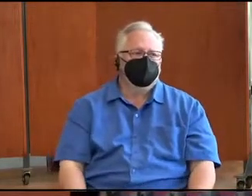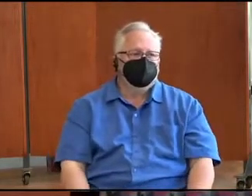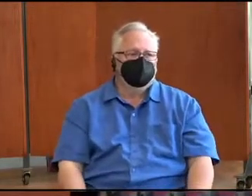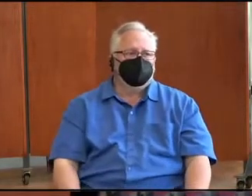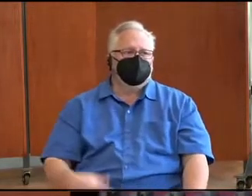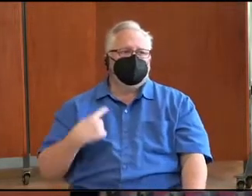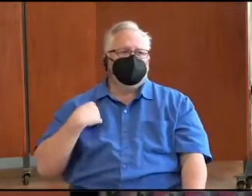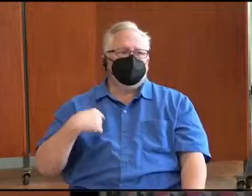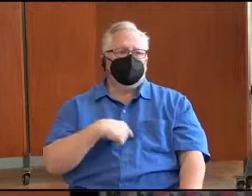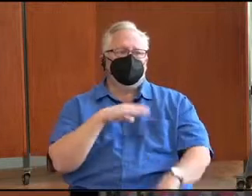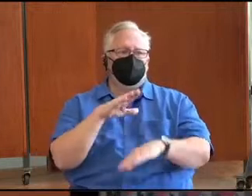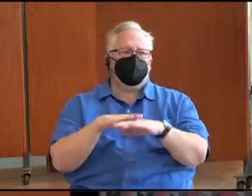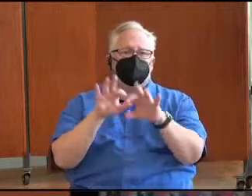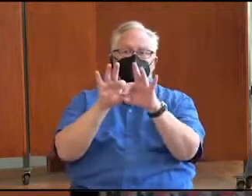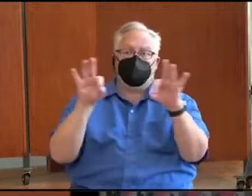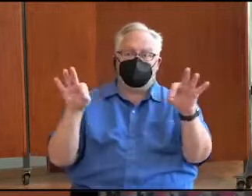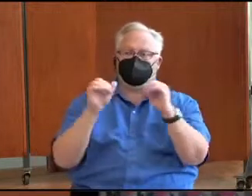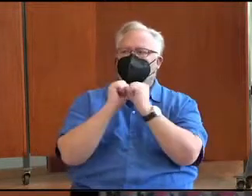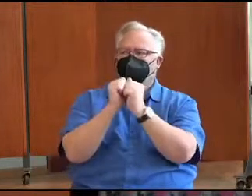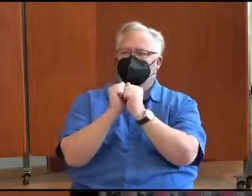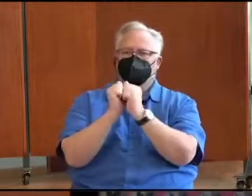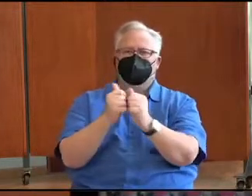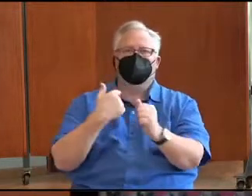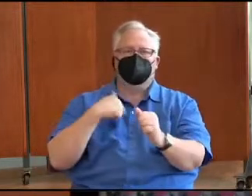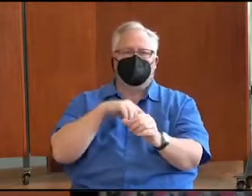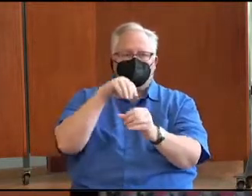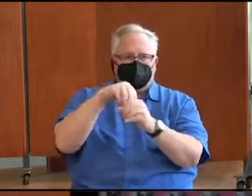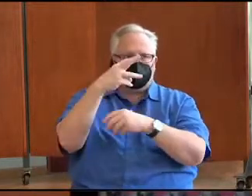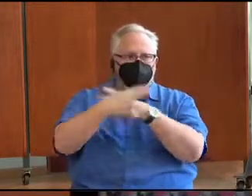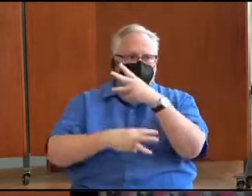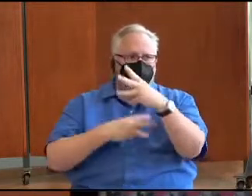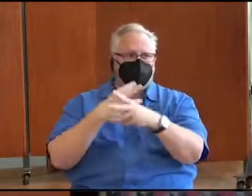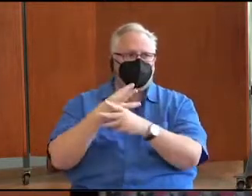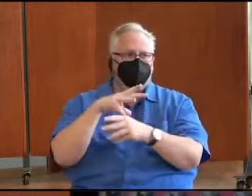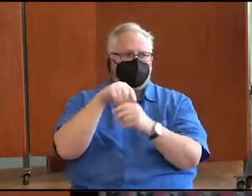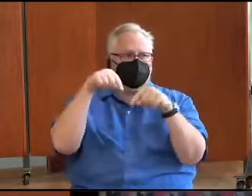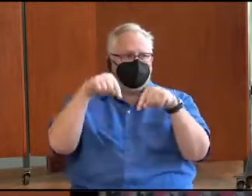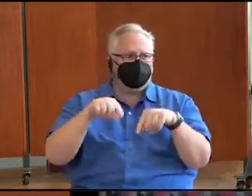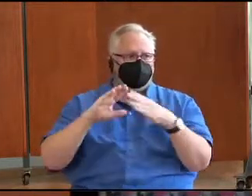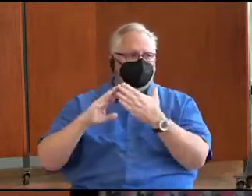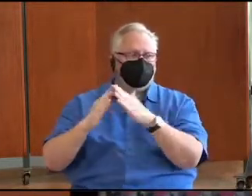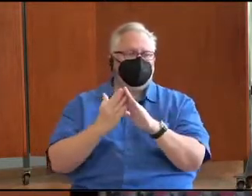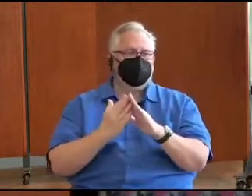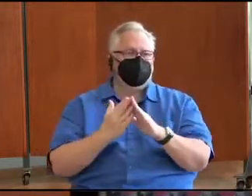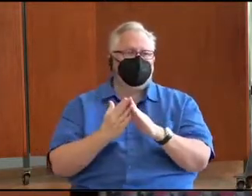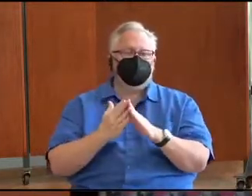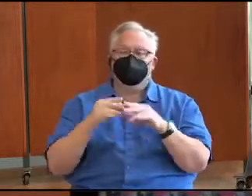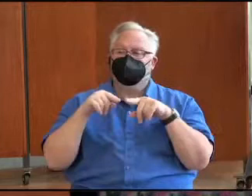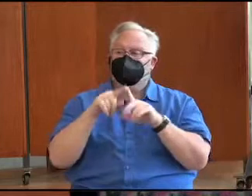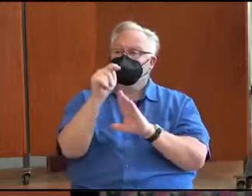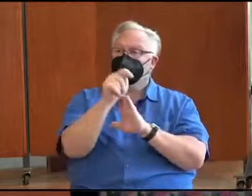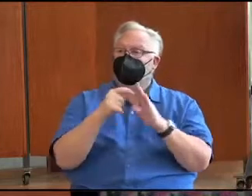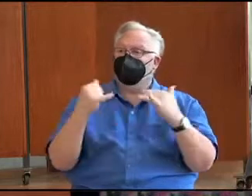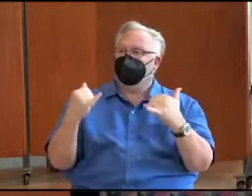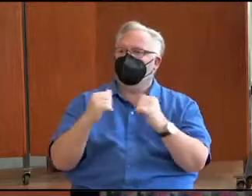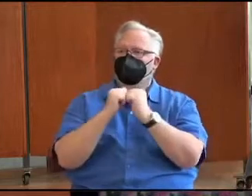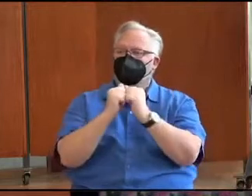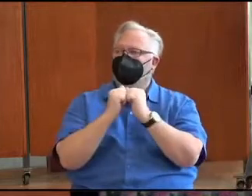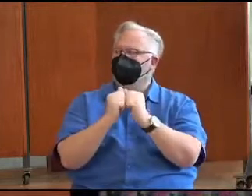We are on these bars together. We are in this world, in this community, in these times